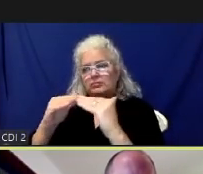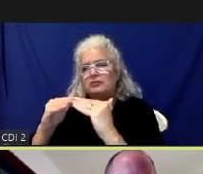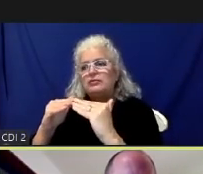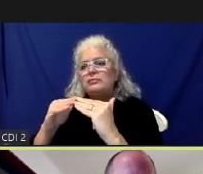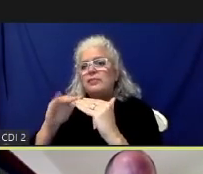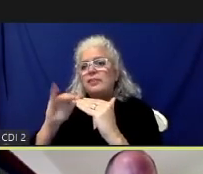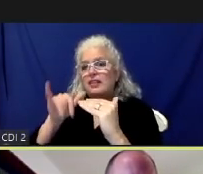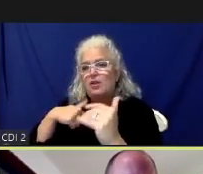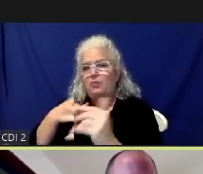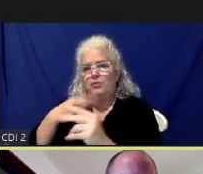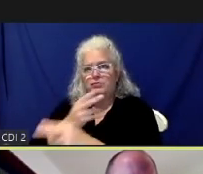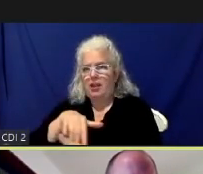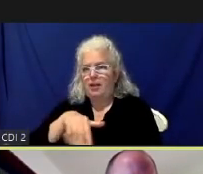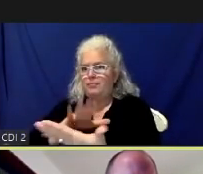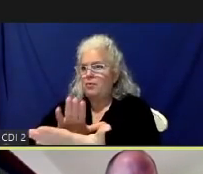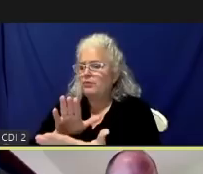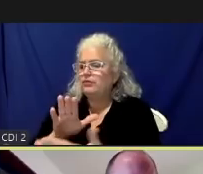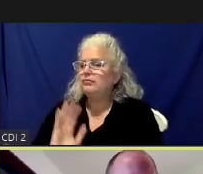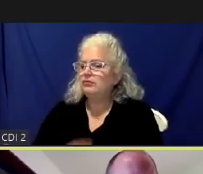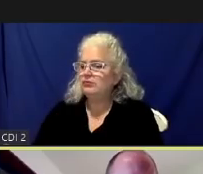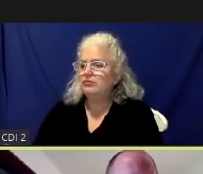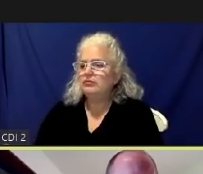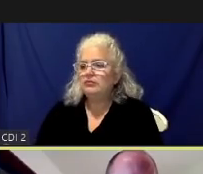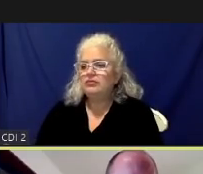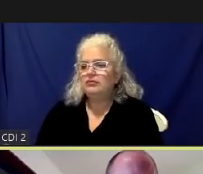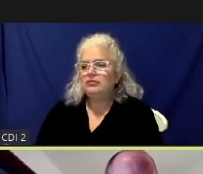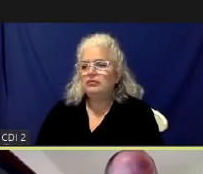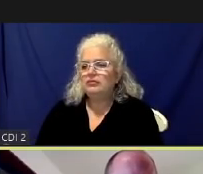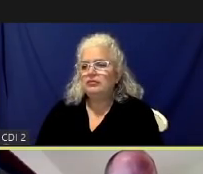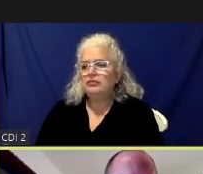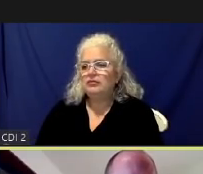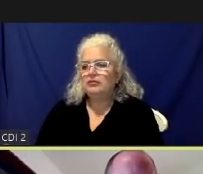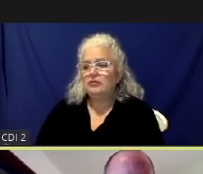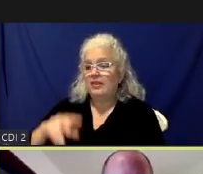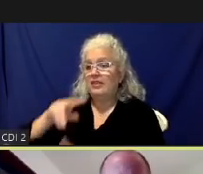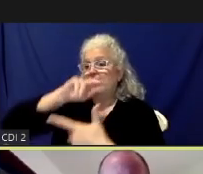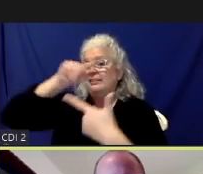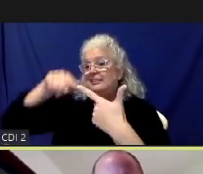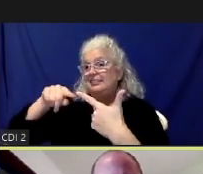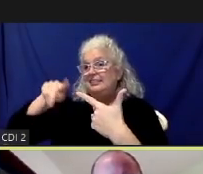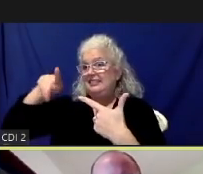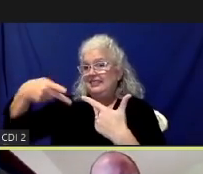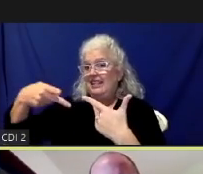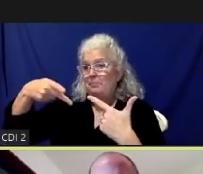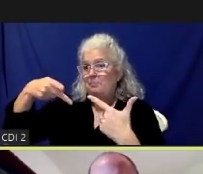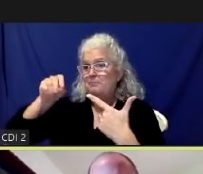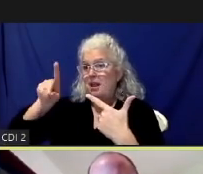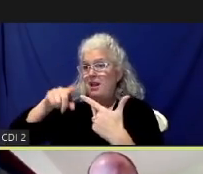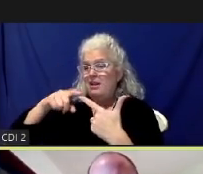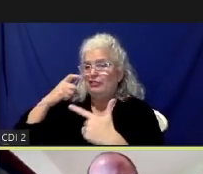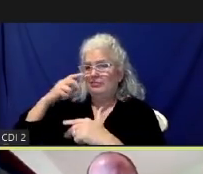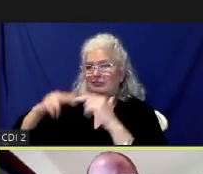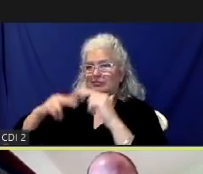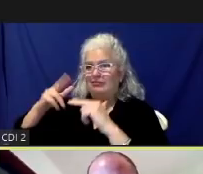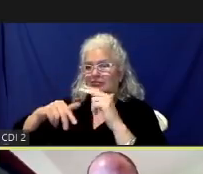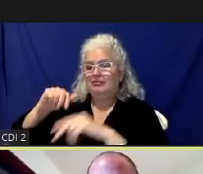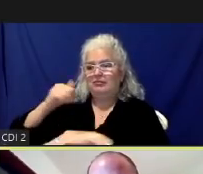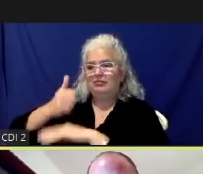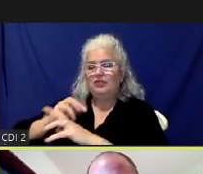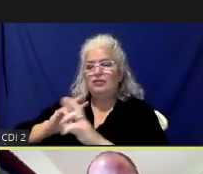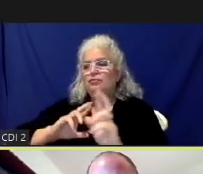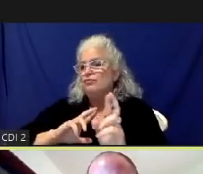has been constructed and is currently operational. We're going into the second week of that, and so that's at our